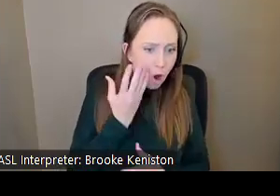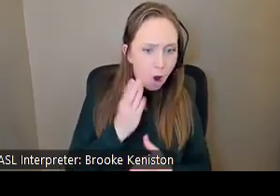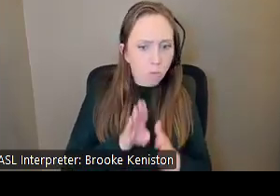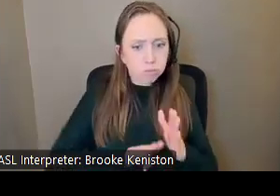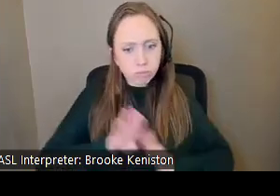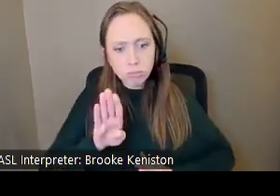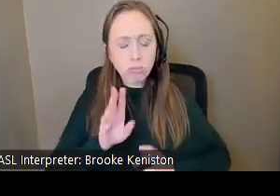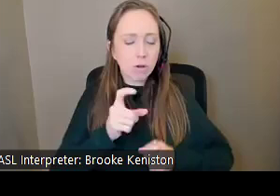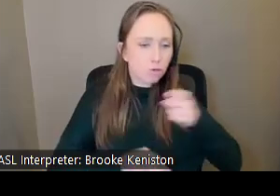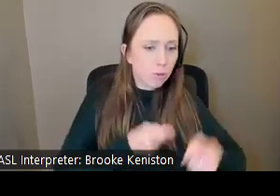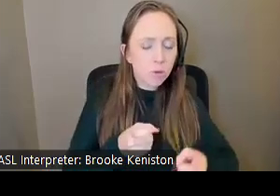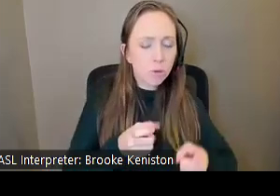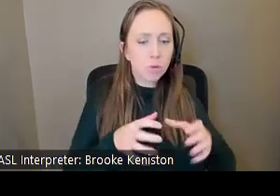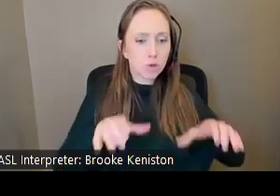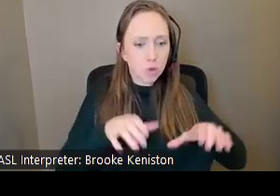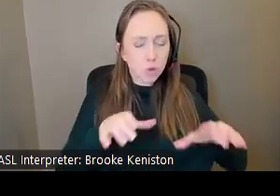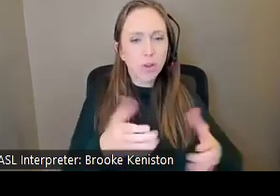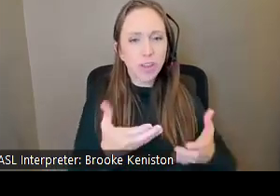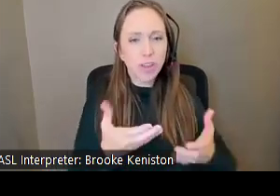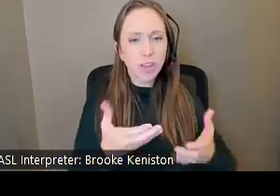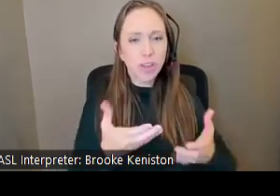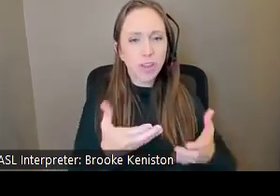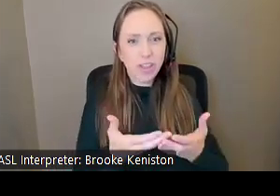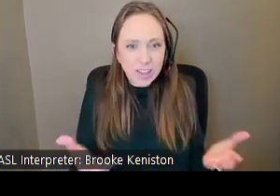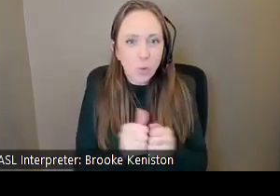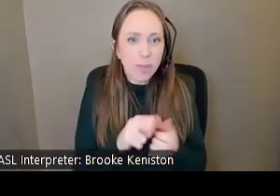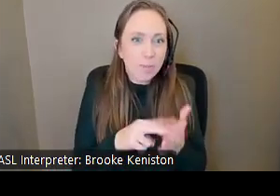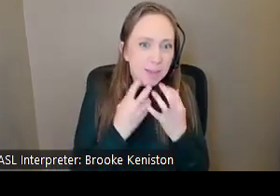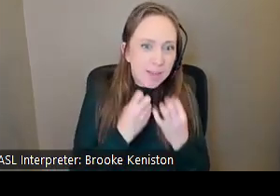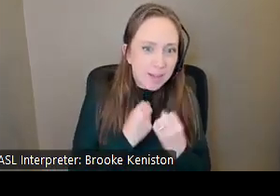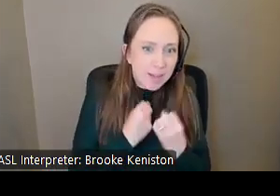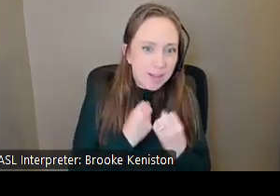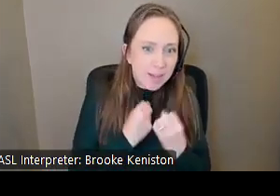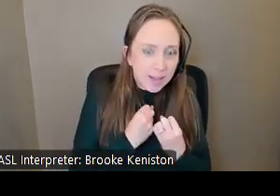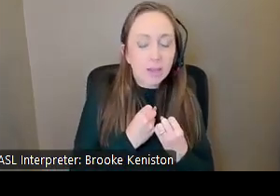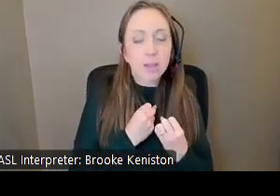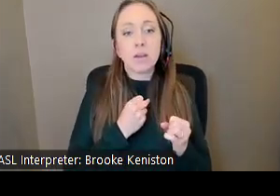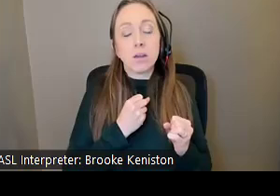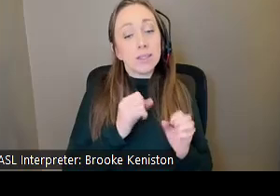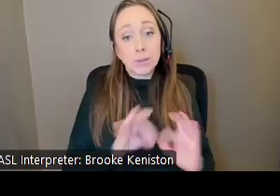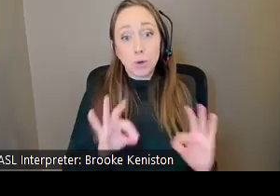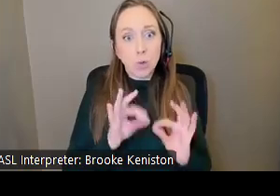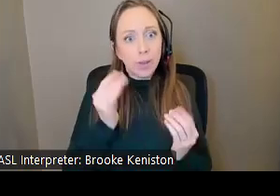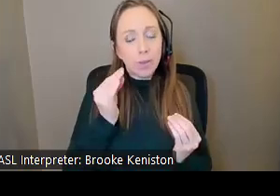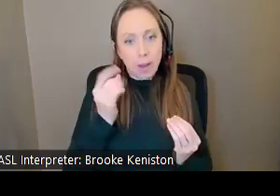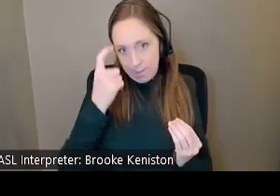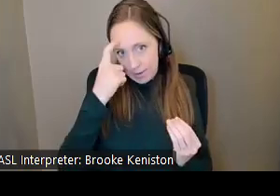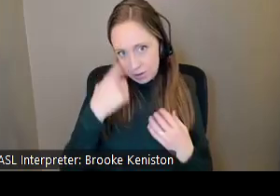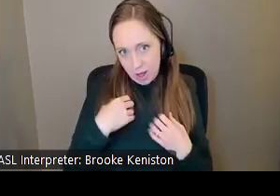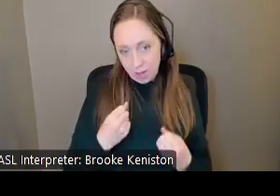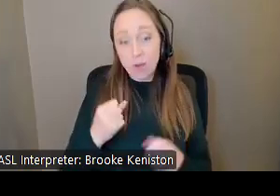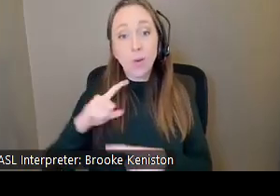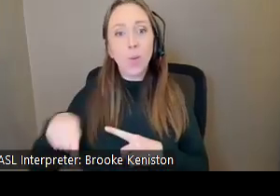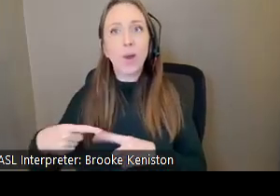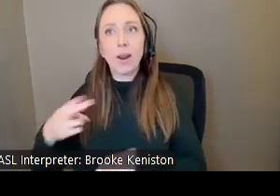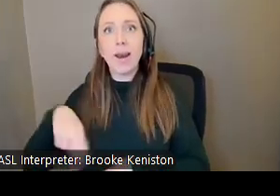meaningful things. And the lower compensation despite the increased demands for mental health. I like how when a national tragedy